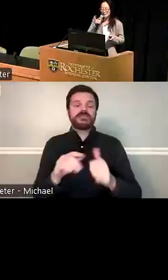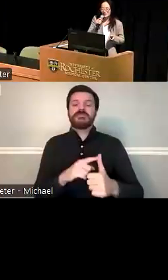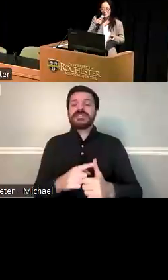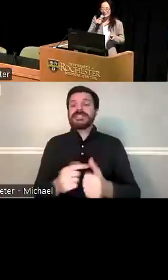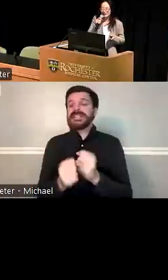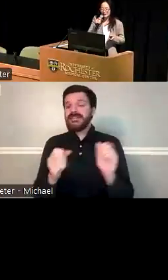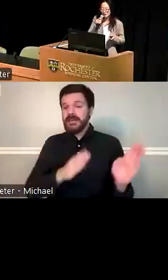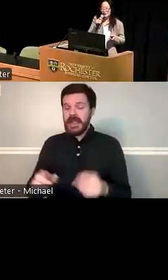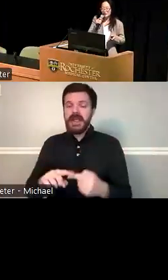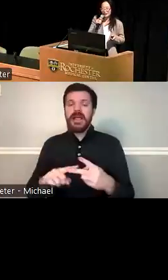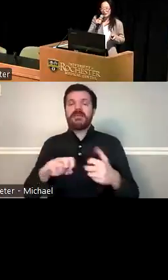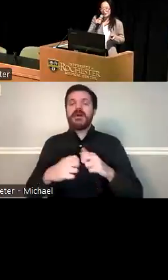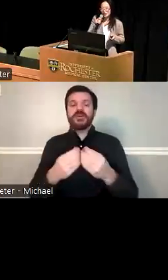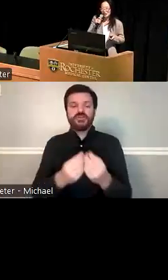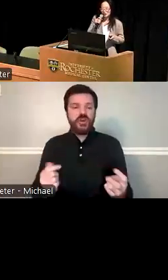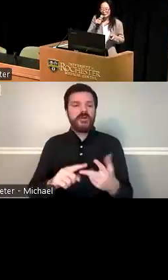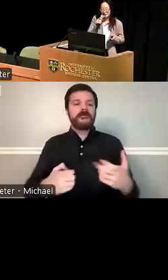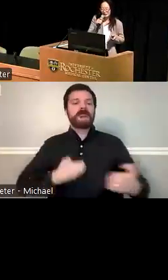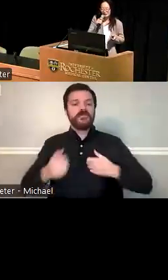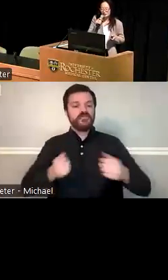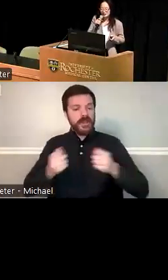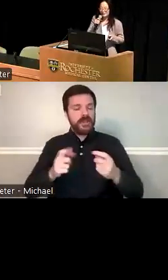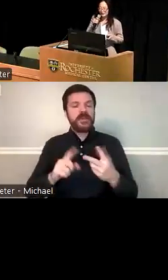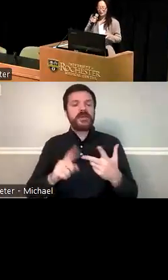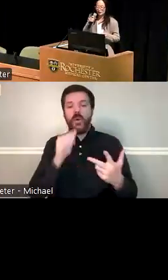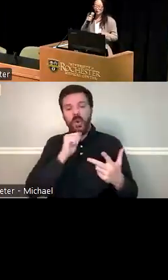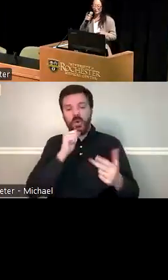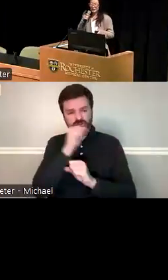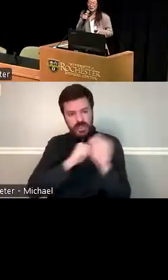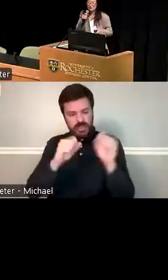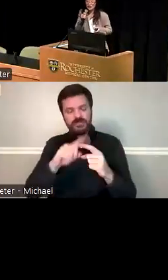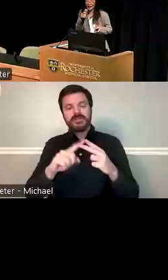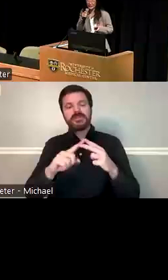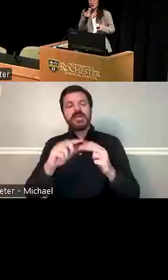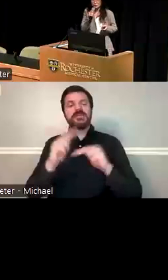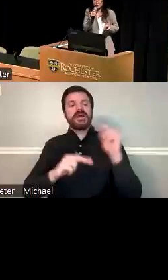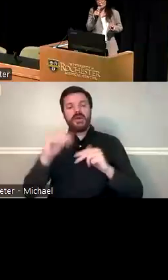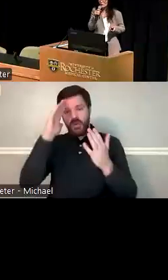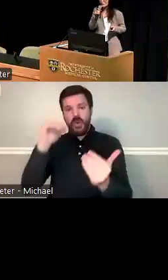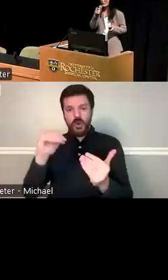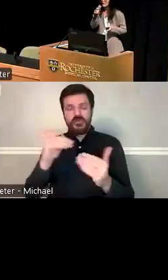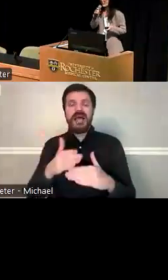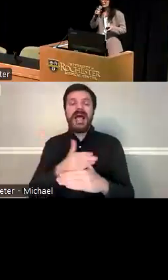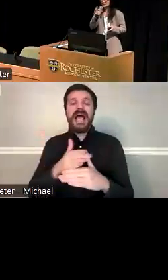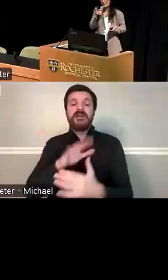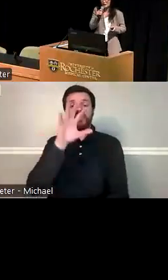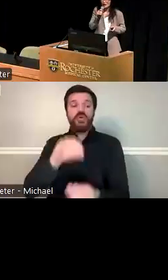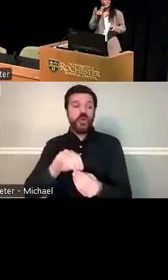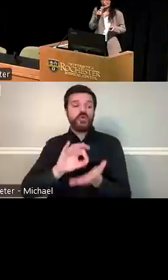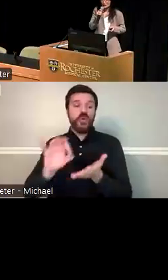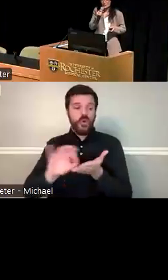problem solving, emotion regulation, coping strategies, and building hope. And the average total score of the